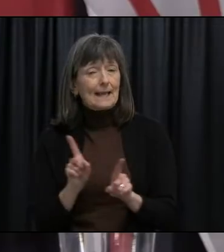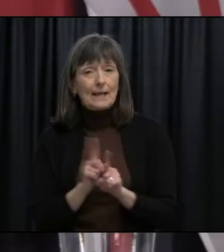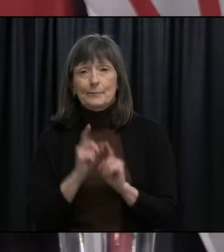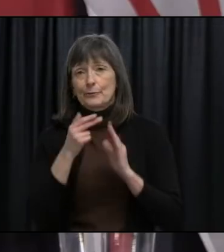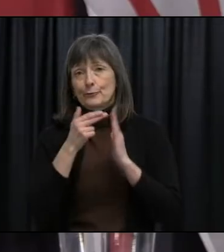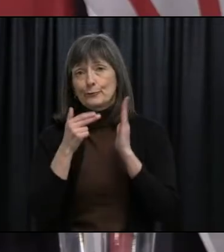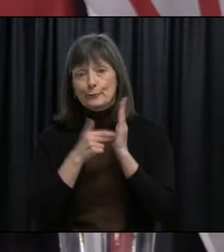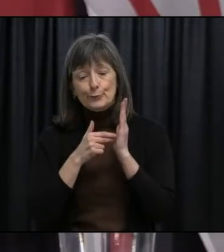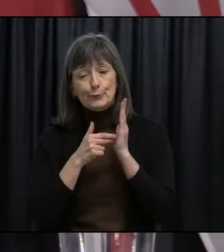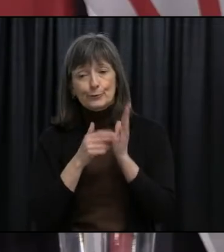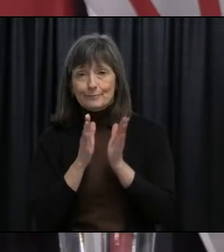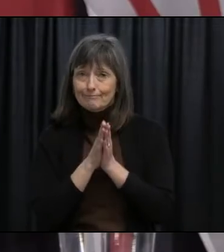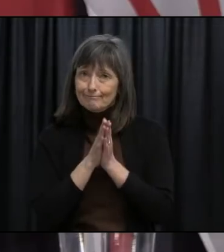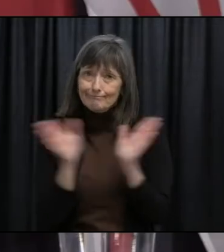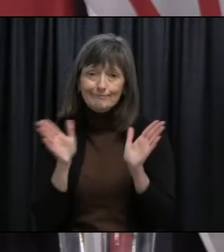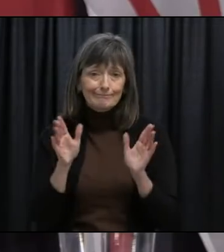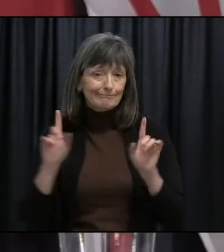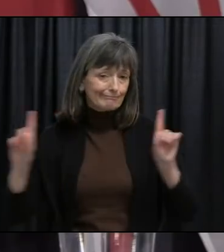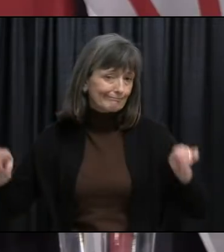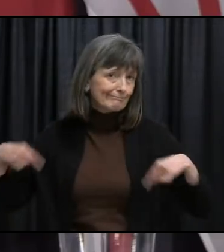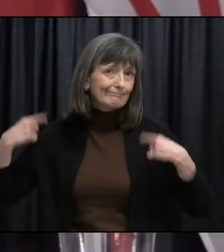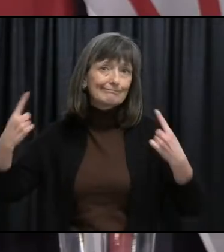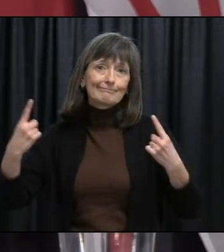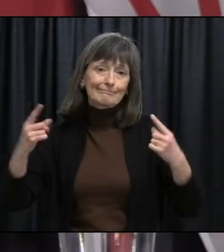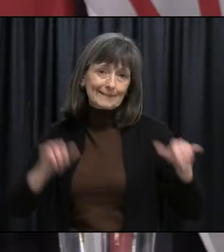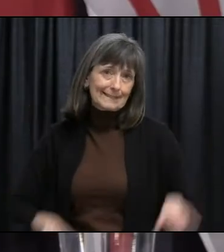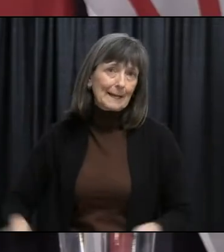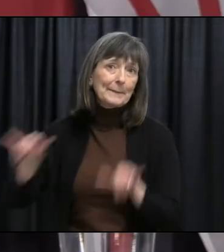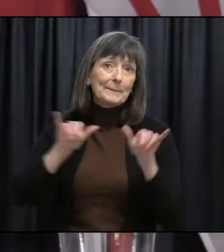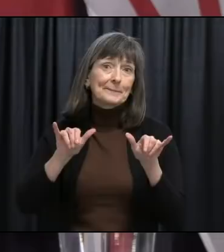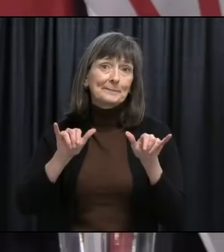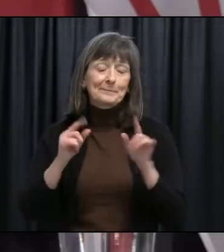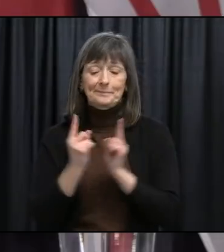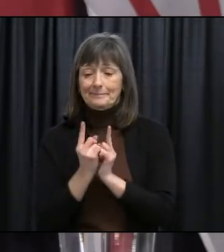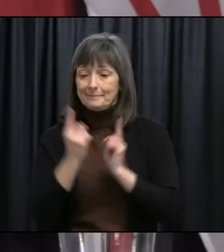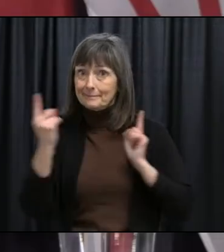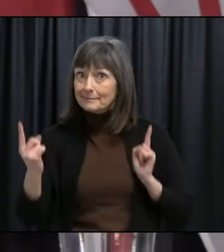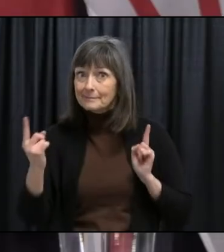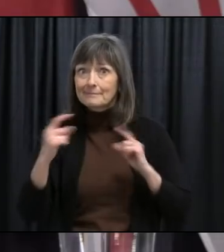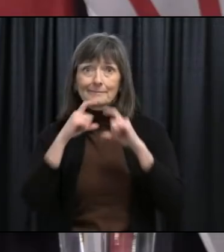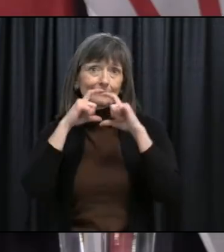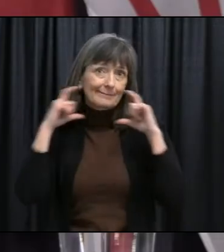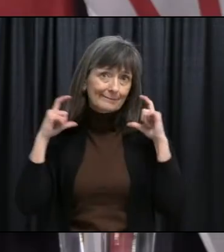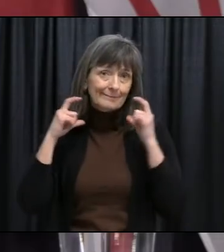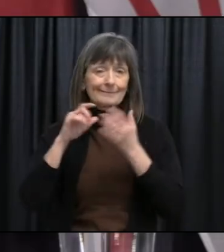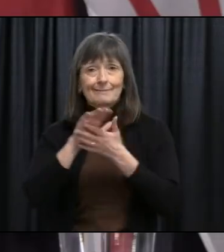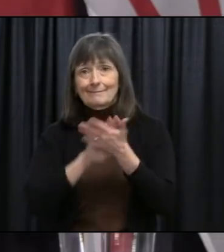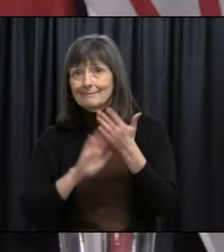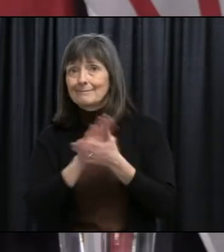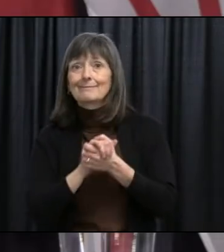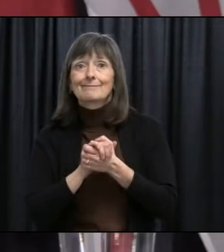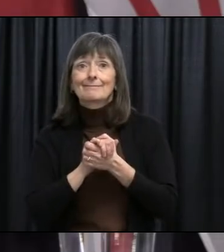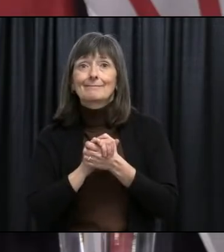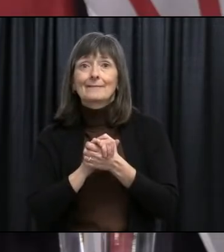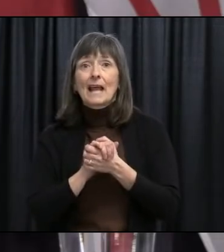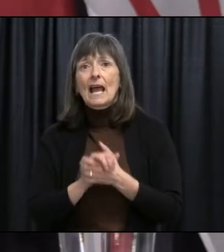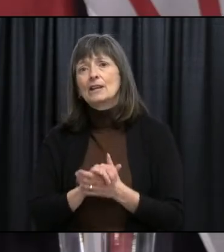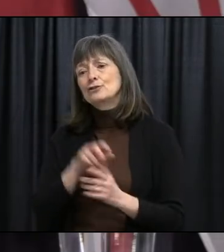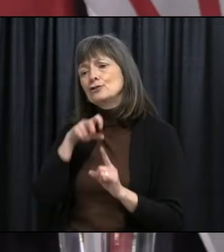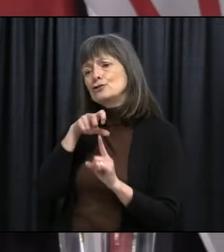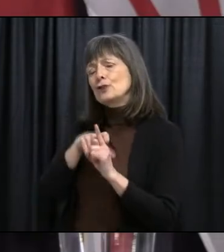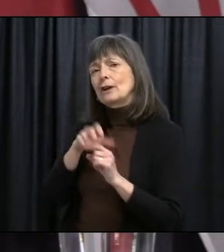Dr. Fitzgerald and her team have been preaching from the beginning. Keep your distance, wear your mask, wash your hands, and check in on